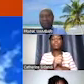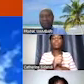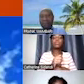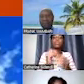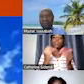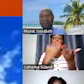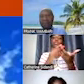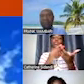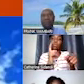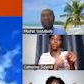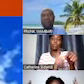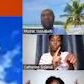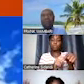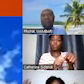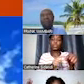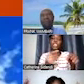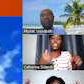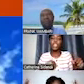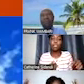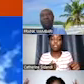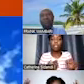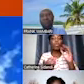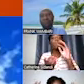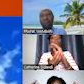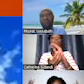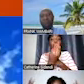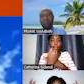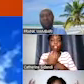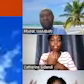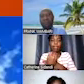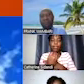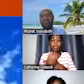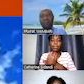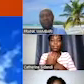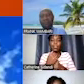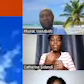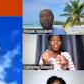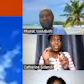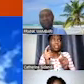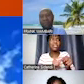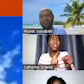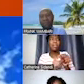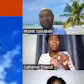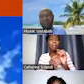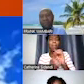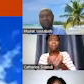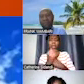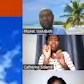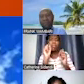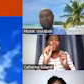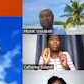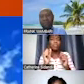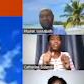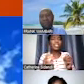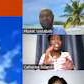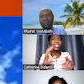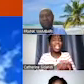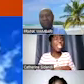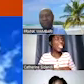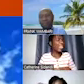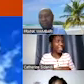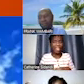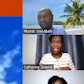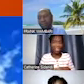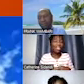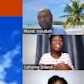sometimes there's this mourning period, and that mourning period sometimes gets you into depression, like, or rather sometimes people